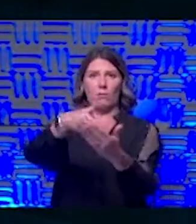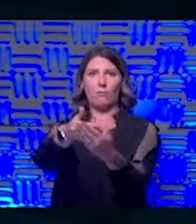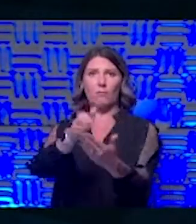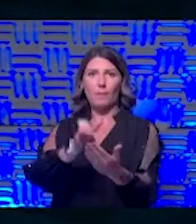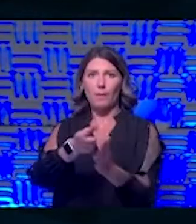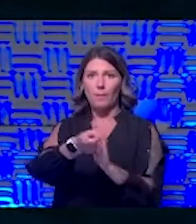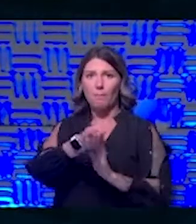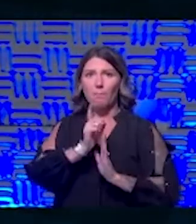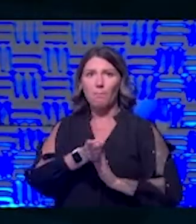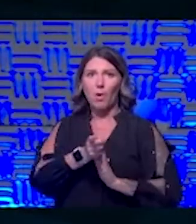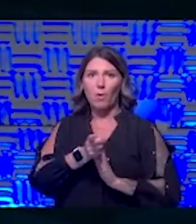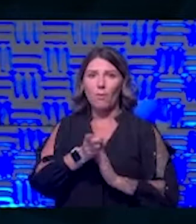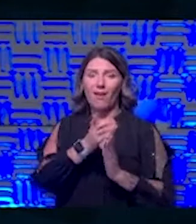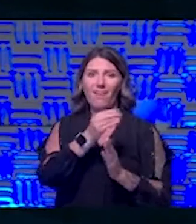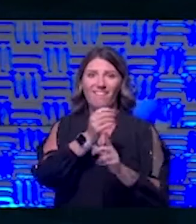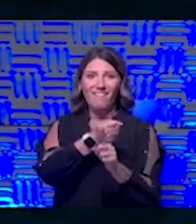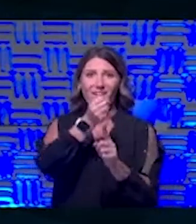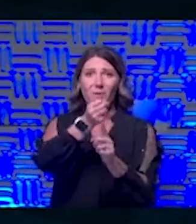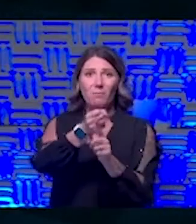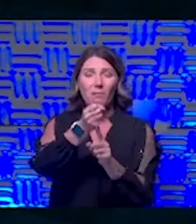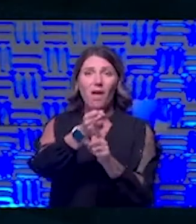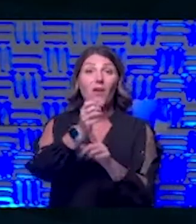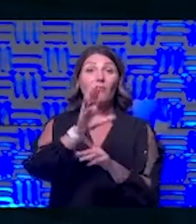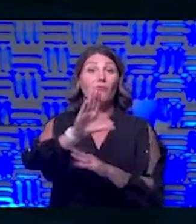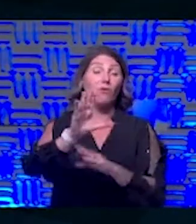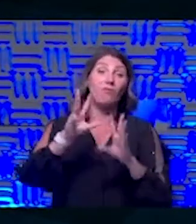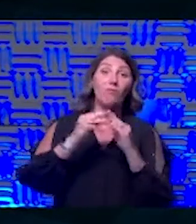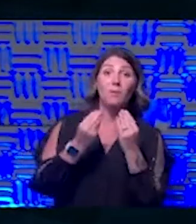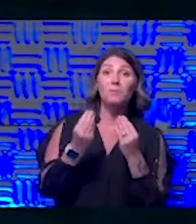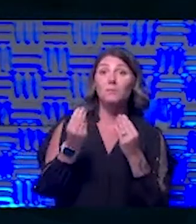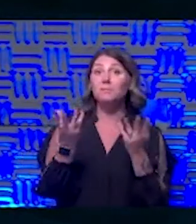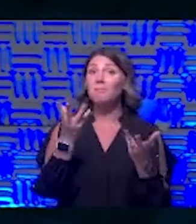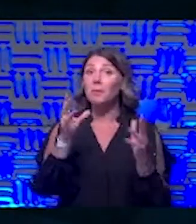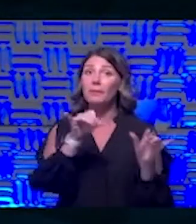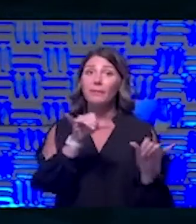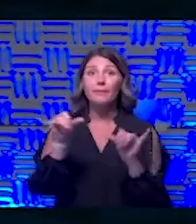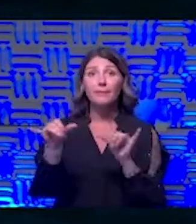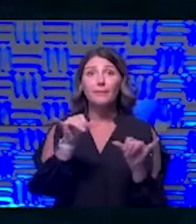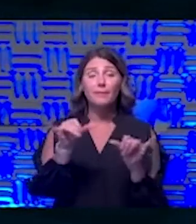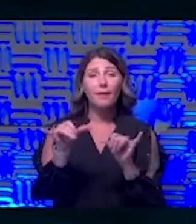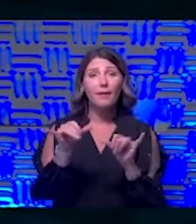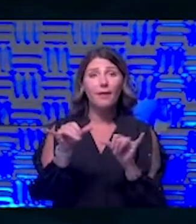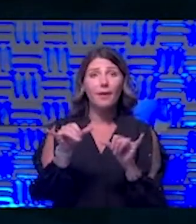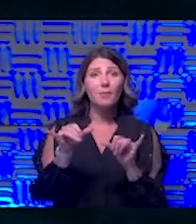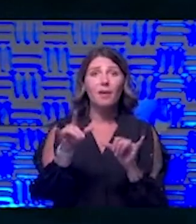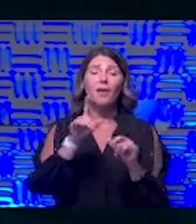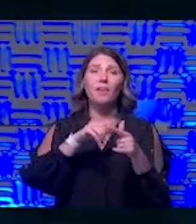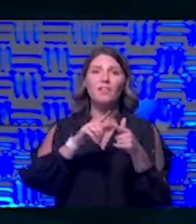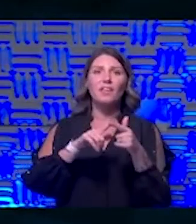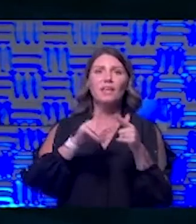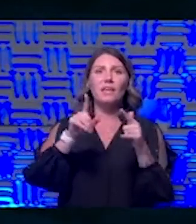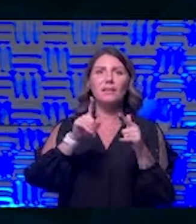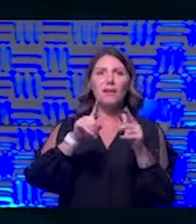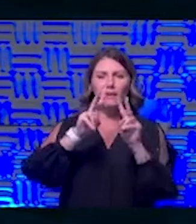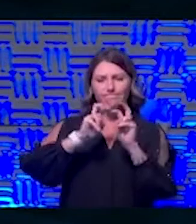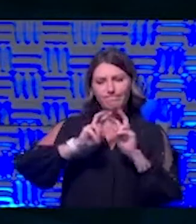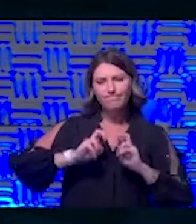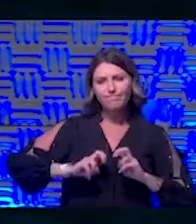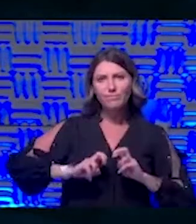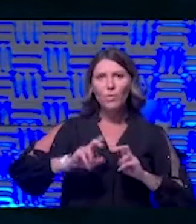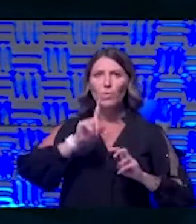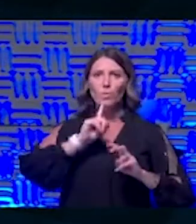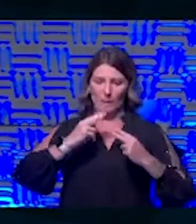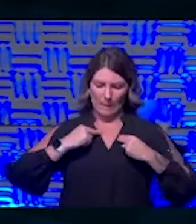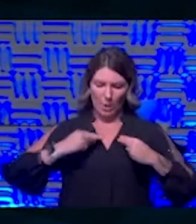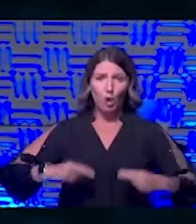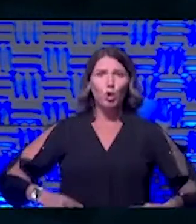impacted in the same way. Their families are impacted in the same way. That really breaks it down to a human level. That